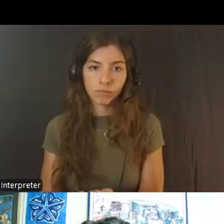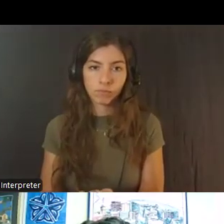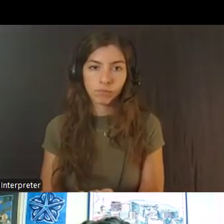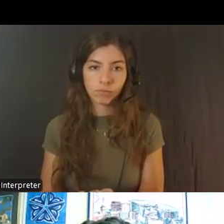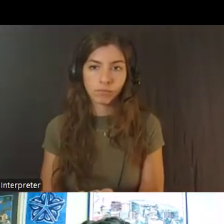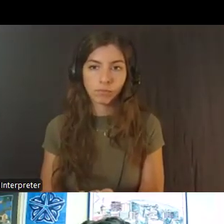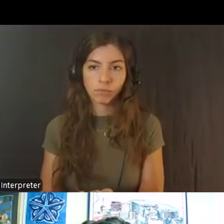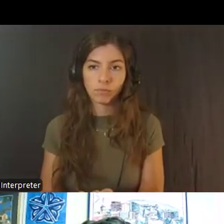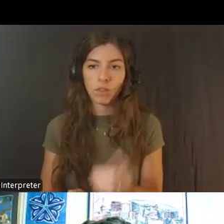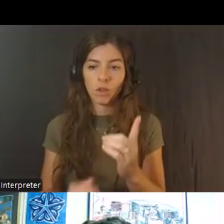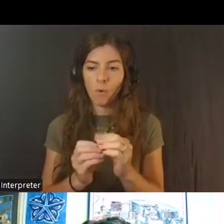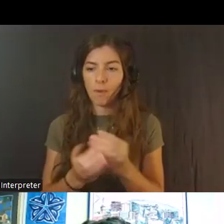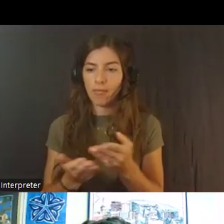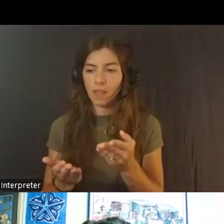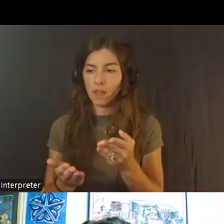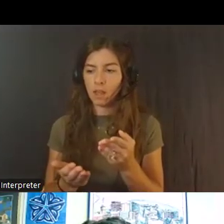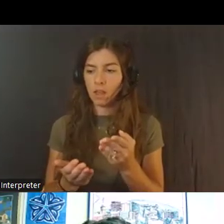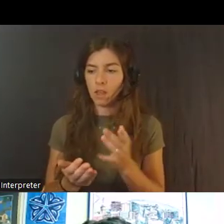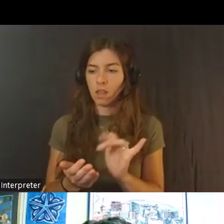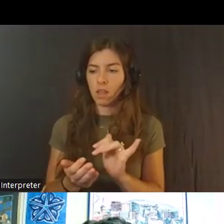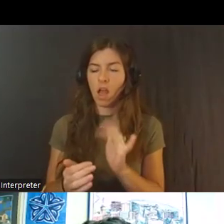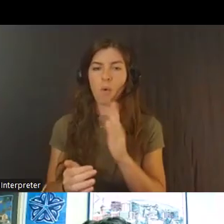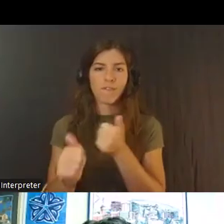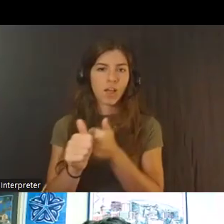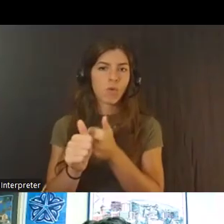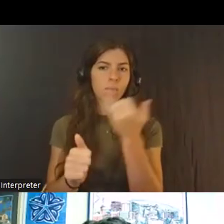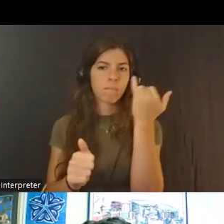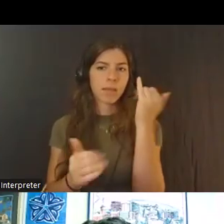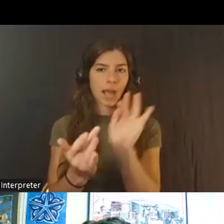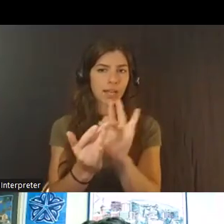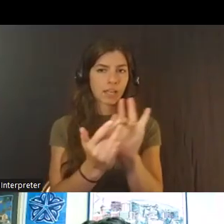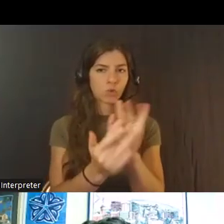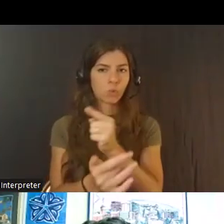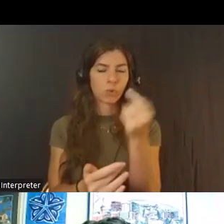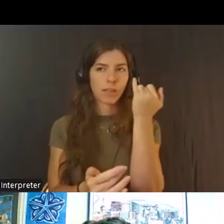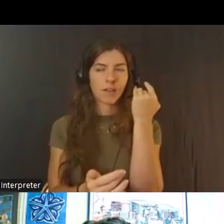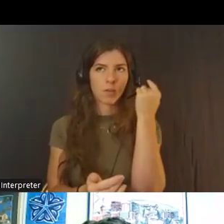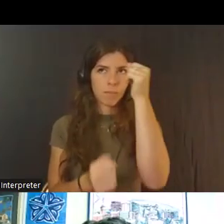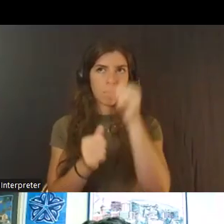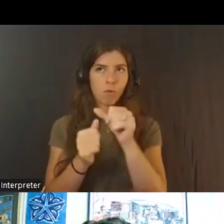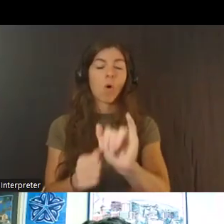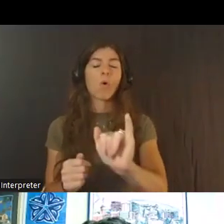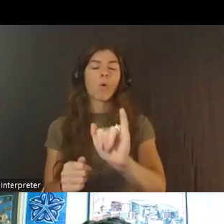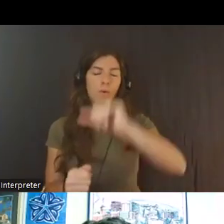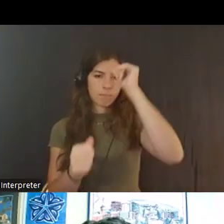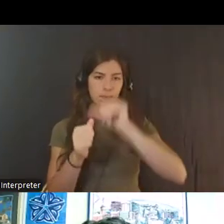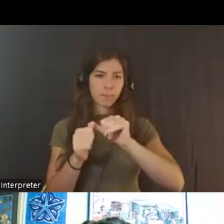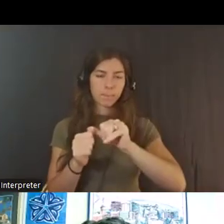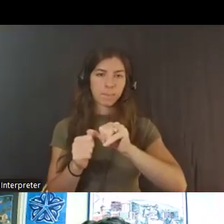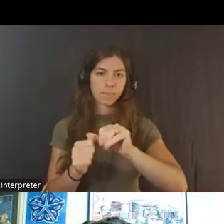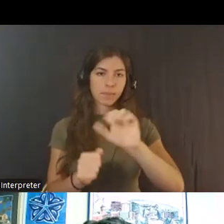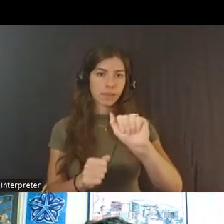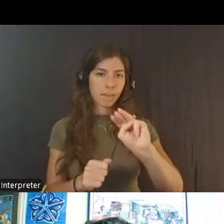There was one other thing I was gonna say, but I'll follow up if I think of it. And I don't look at. Oh, I know what it was.